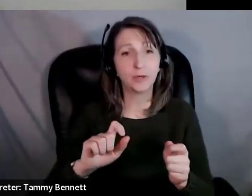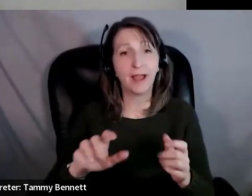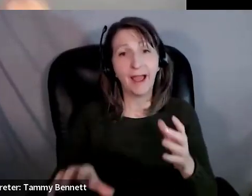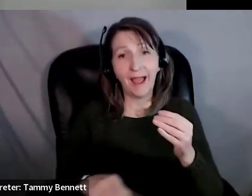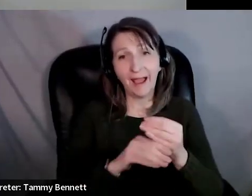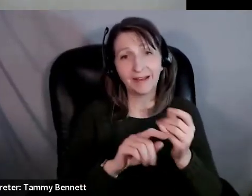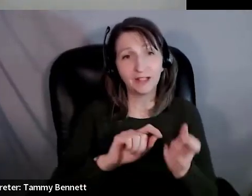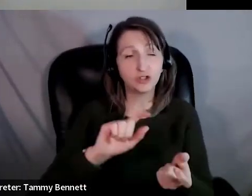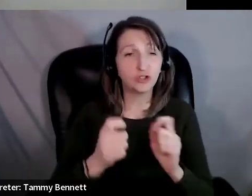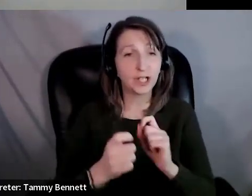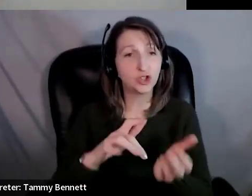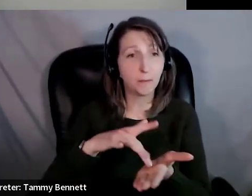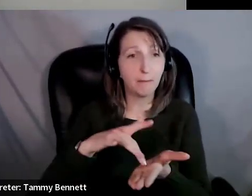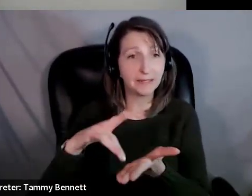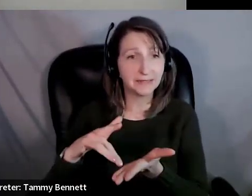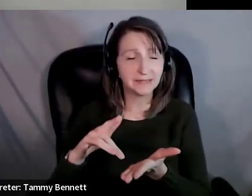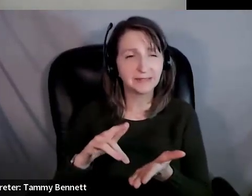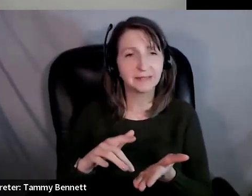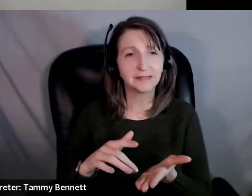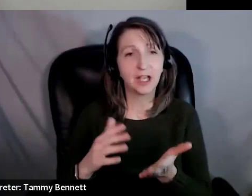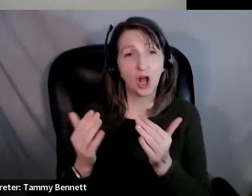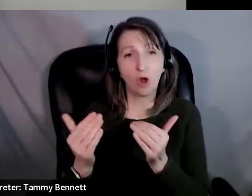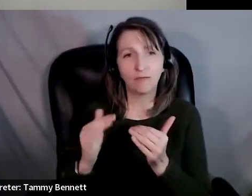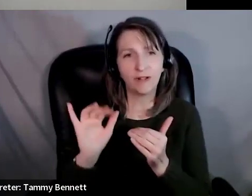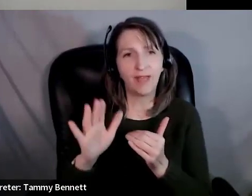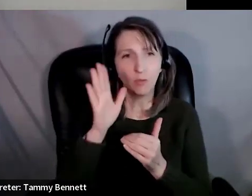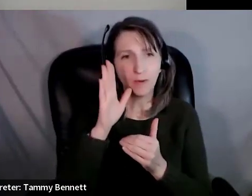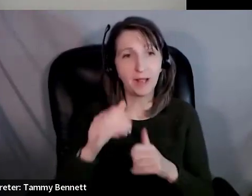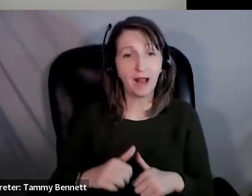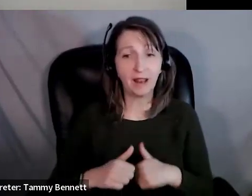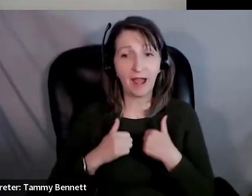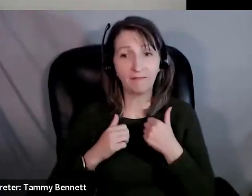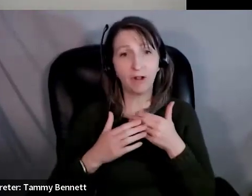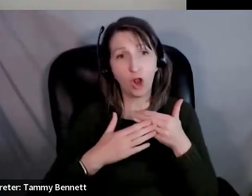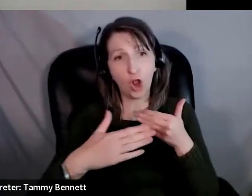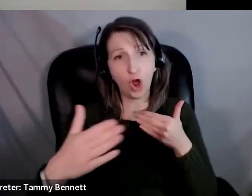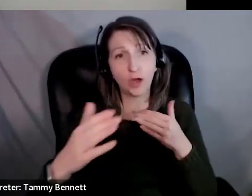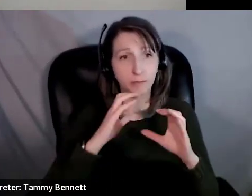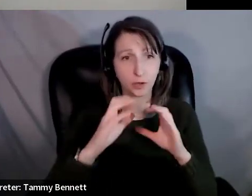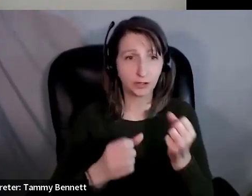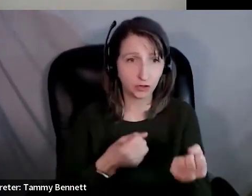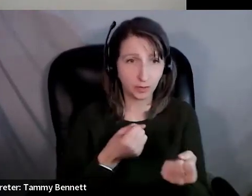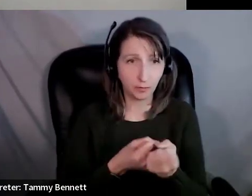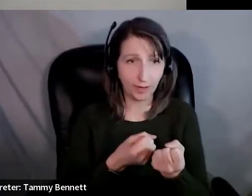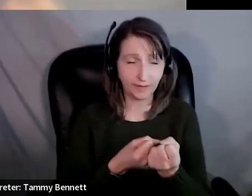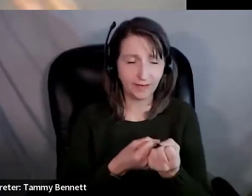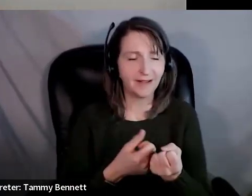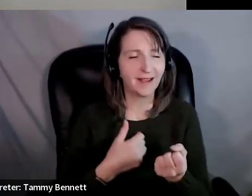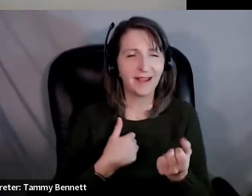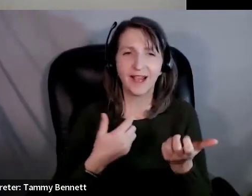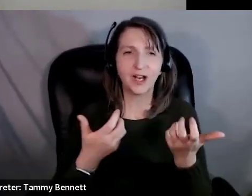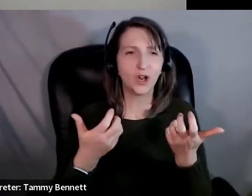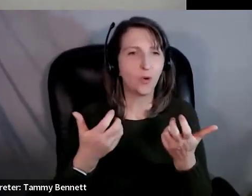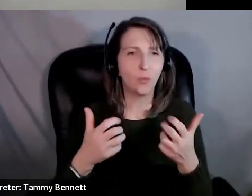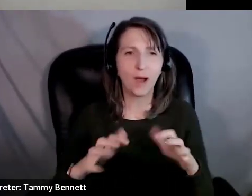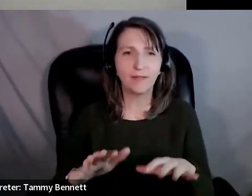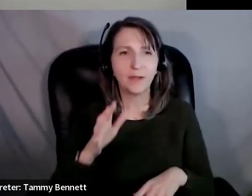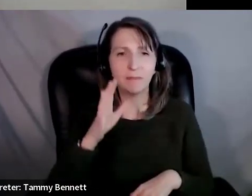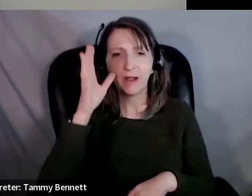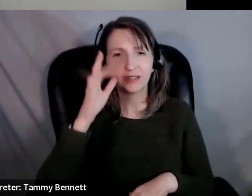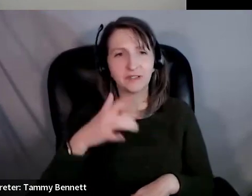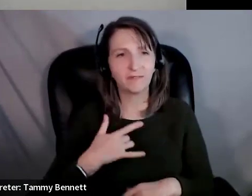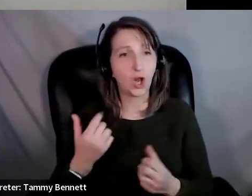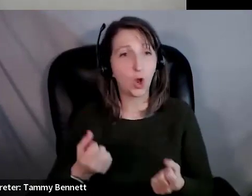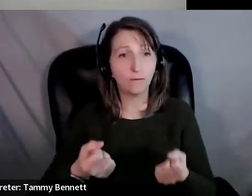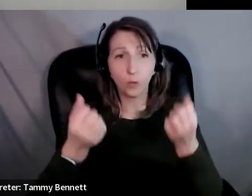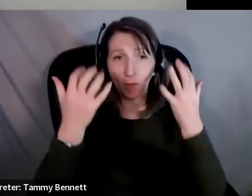hopefully that this will be a lifelong, um, communication support. And I would never want to set a student up for where the parent fears overwhelmed from the start and